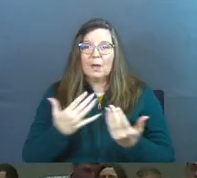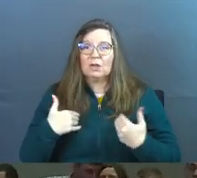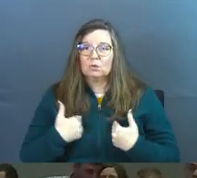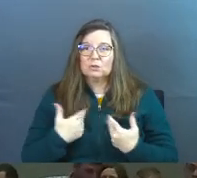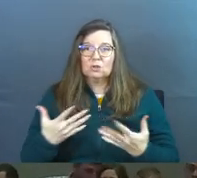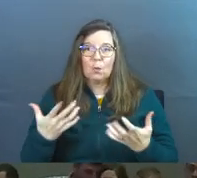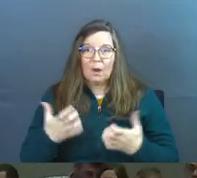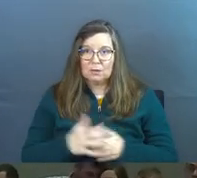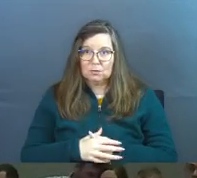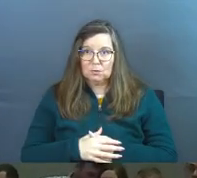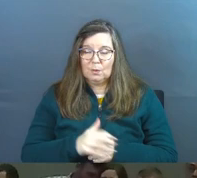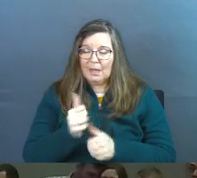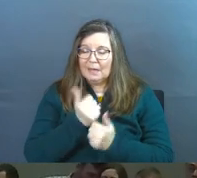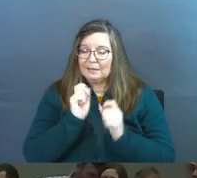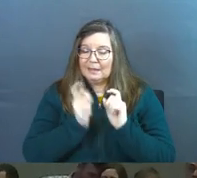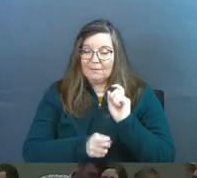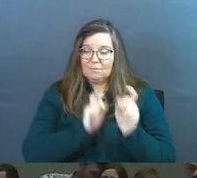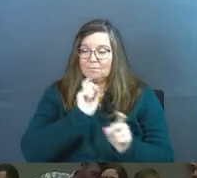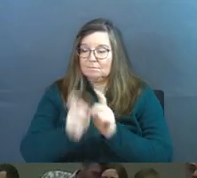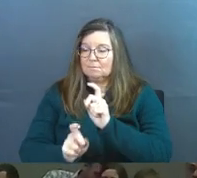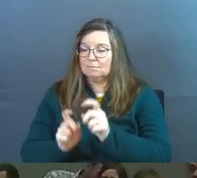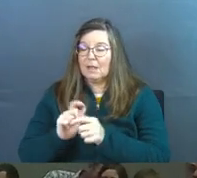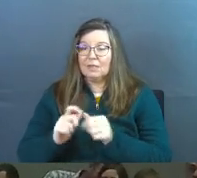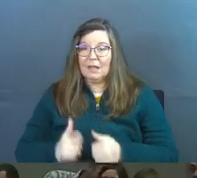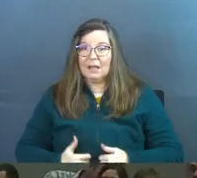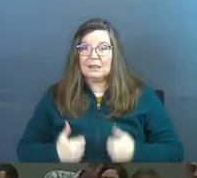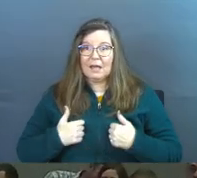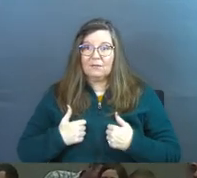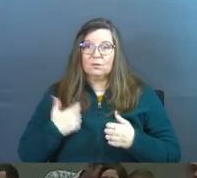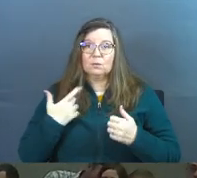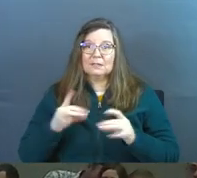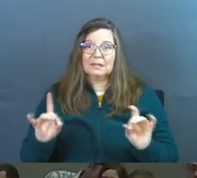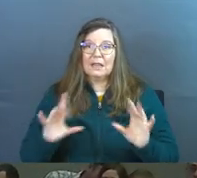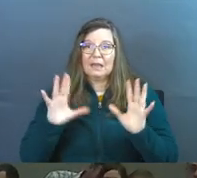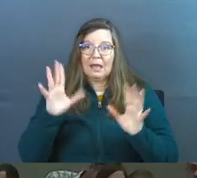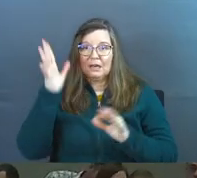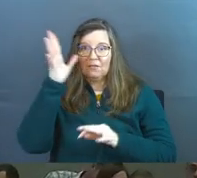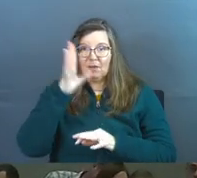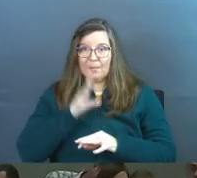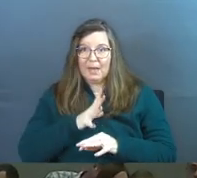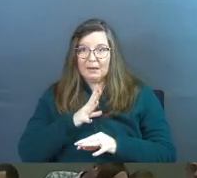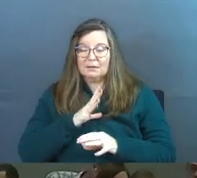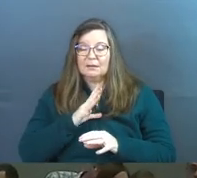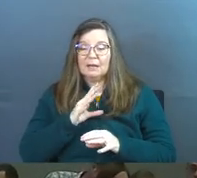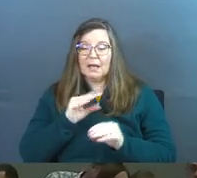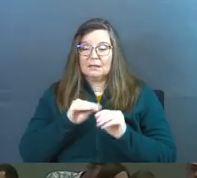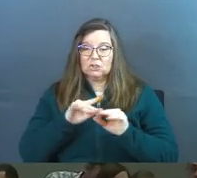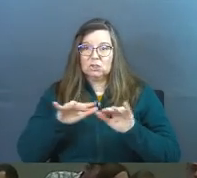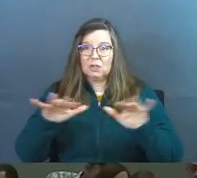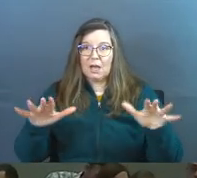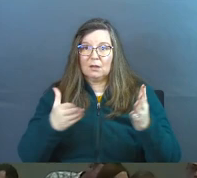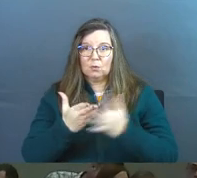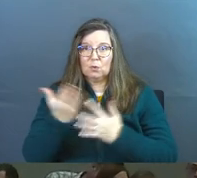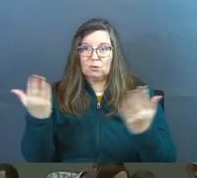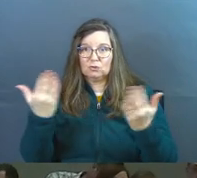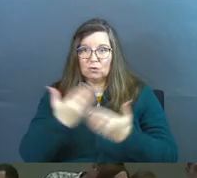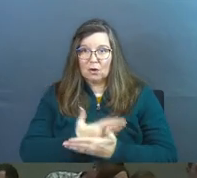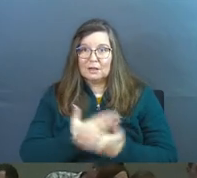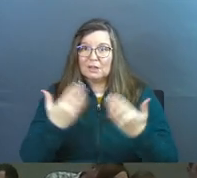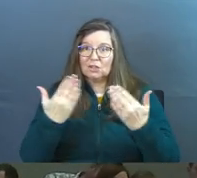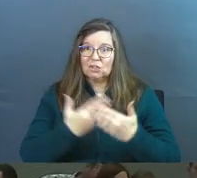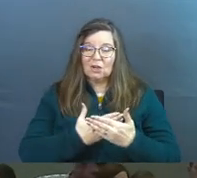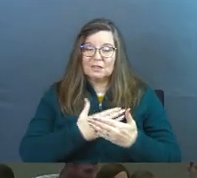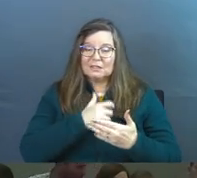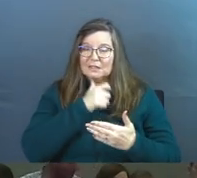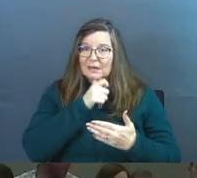to. He could give it. And then that life was the light of men. It says the light shines in the darkness, and the darkness